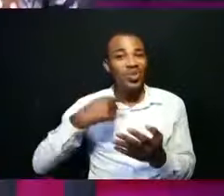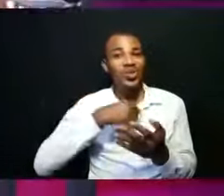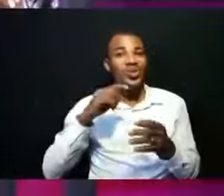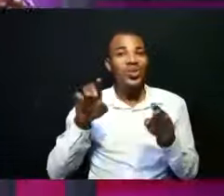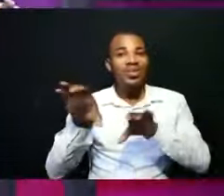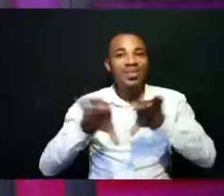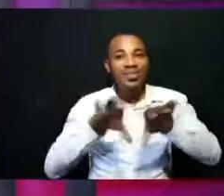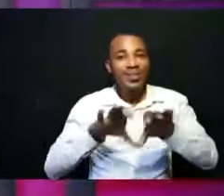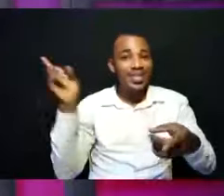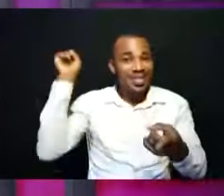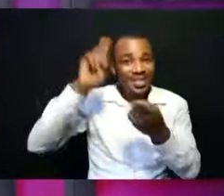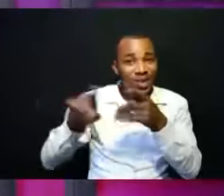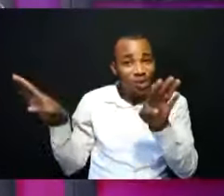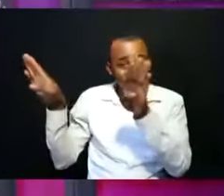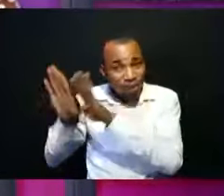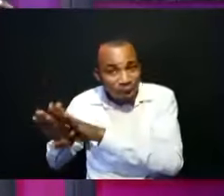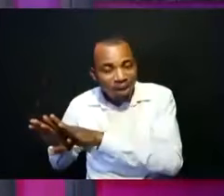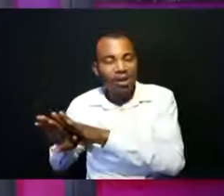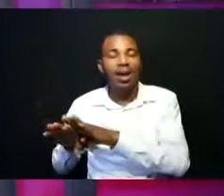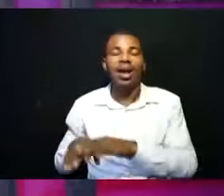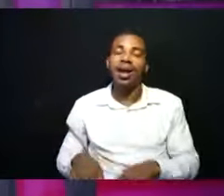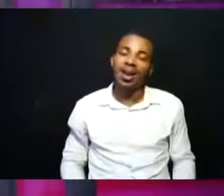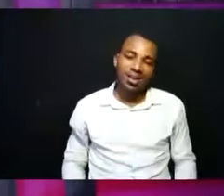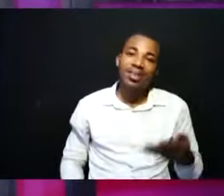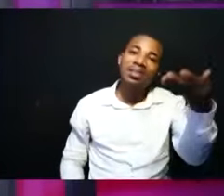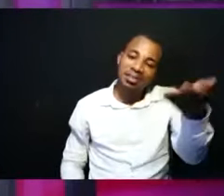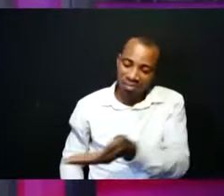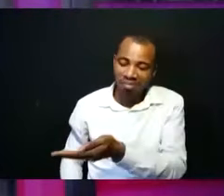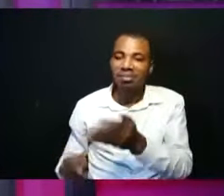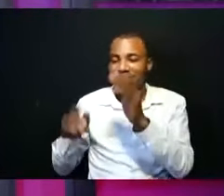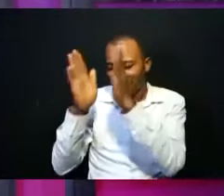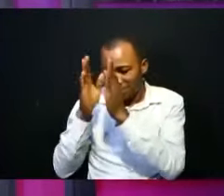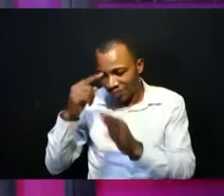realize that you have a lot to give, that there's no much space for you to give. And